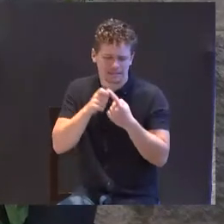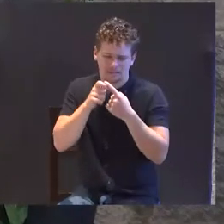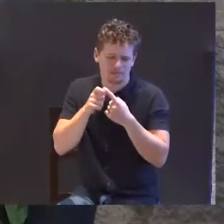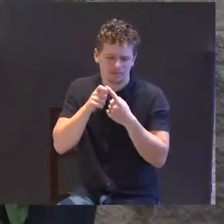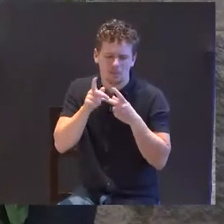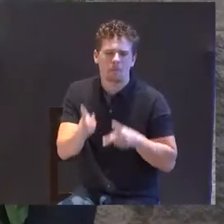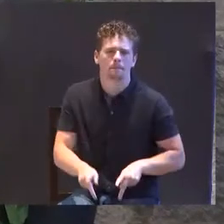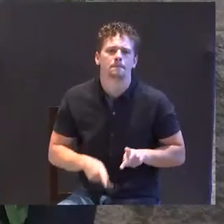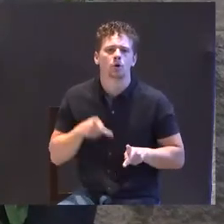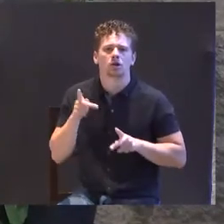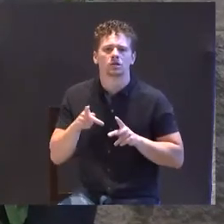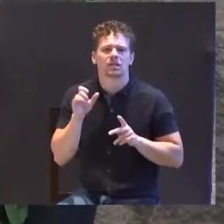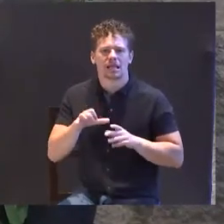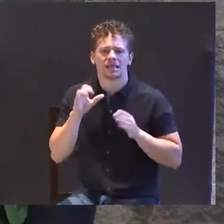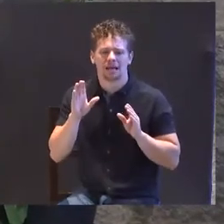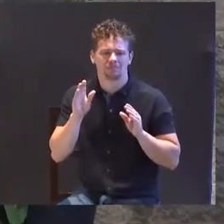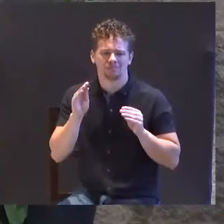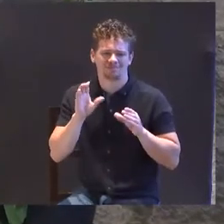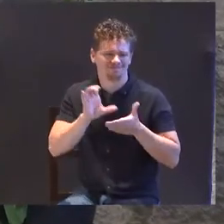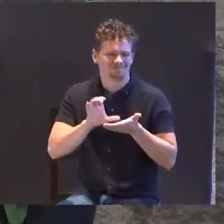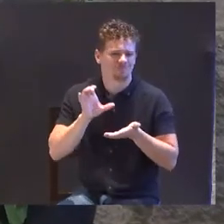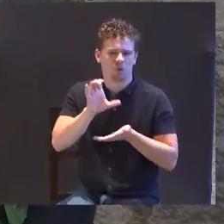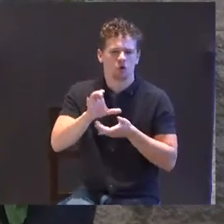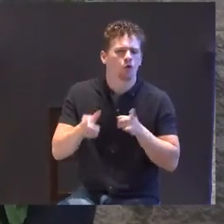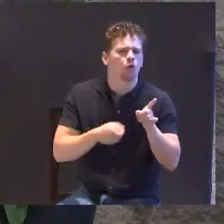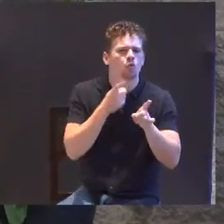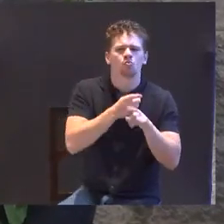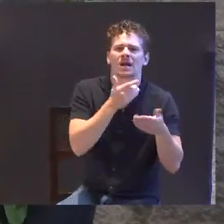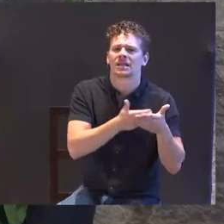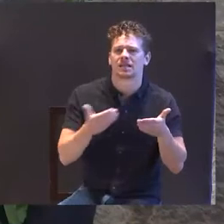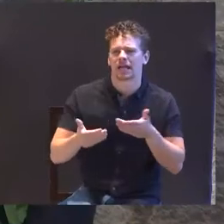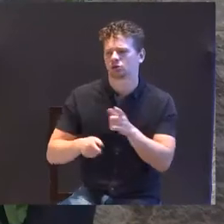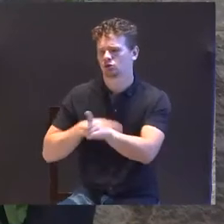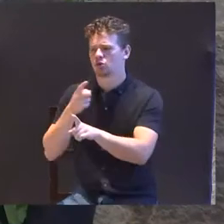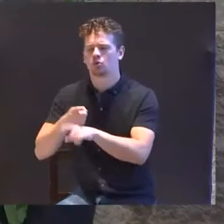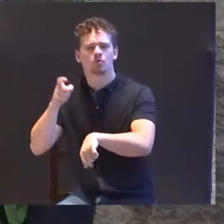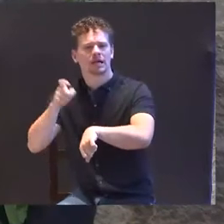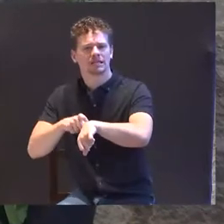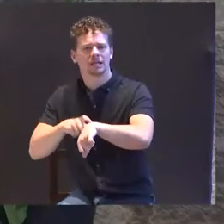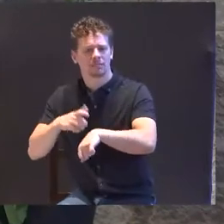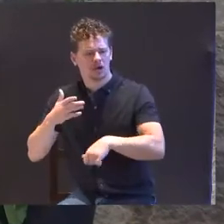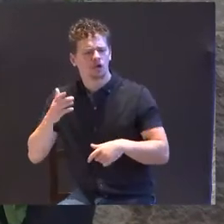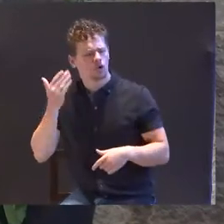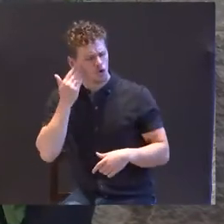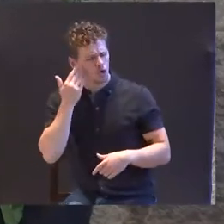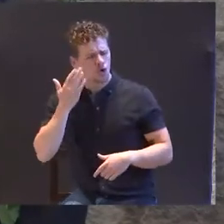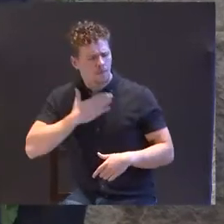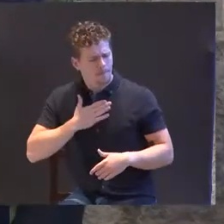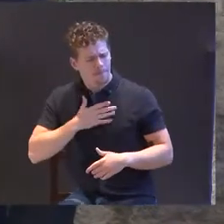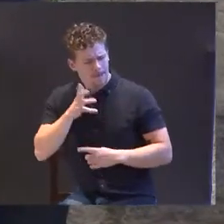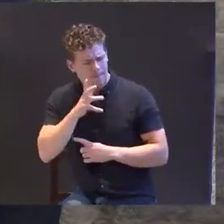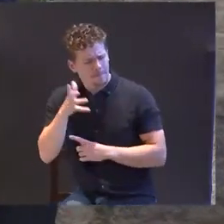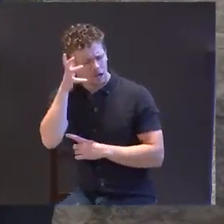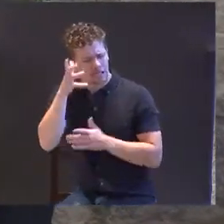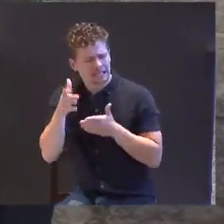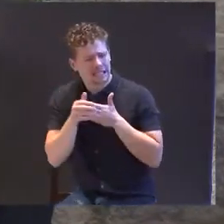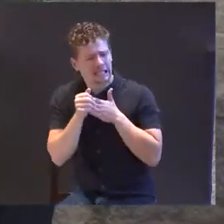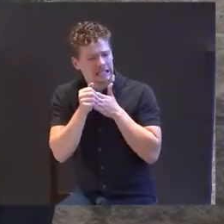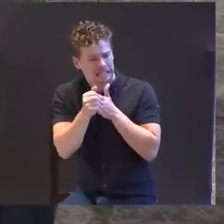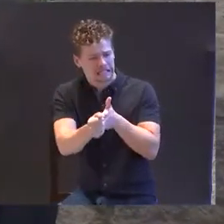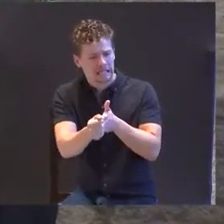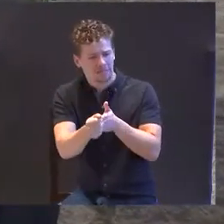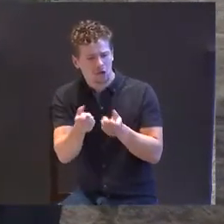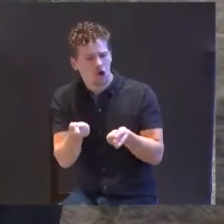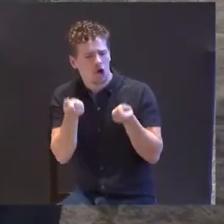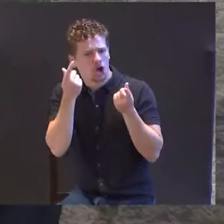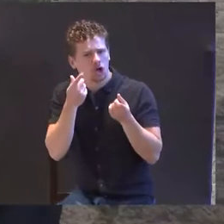who contributed the right things at the right time. You know, I think my parents, they led me to an awareness of what was going on. You know,